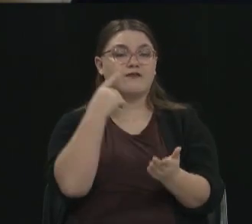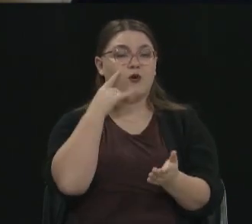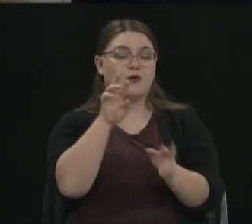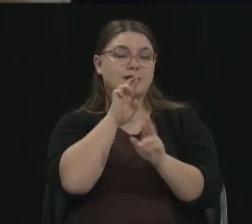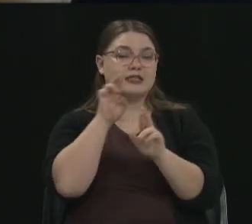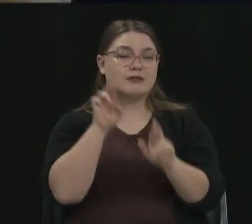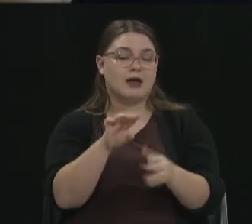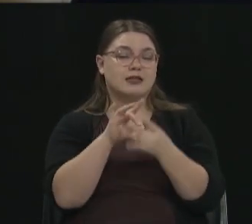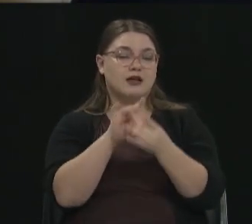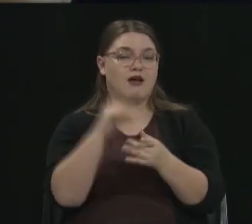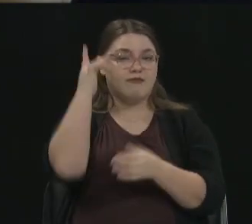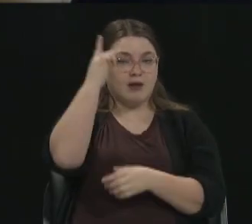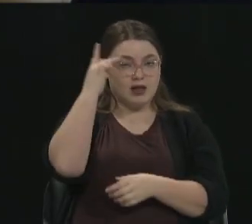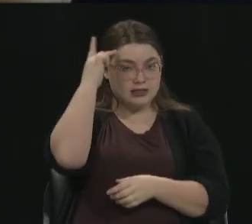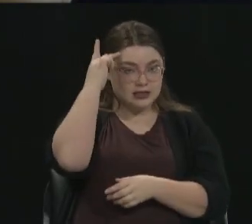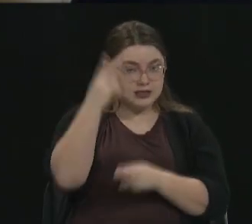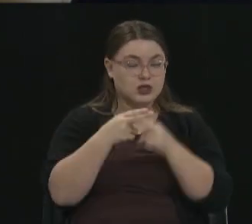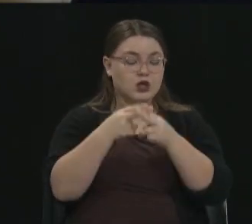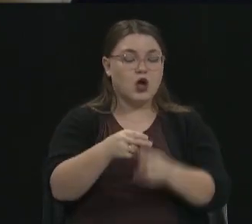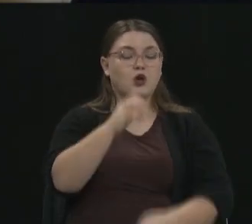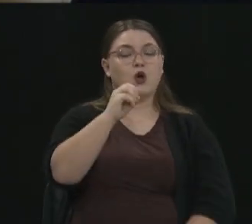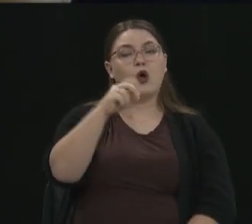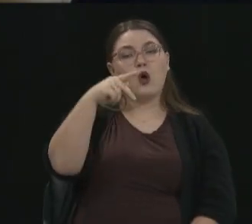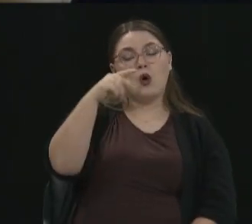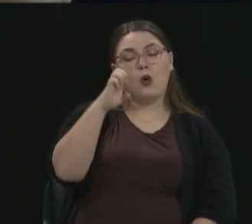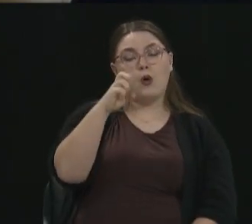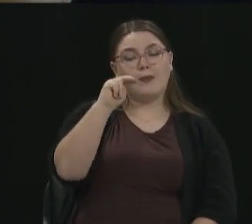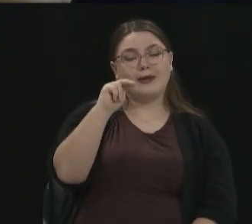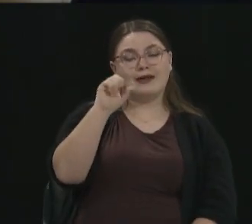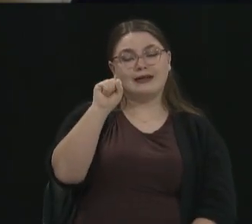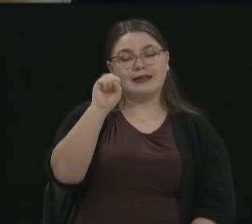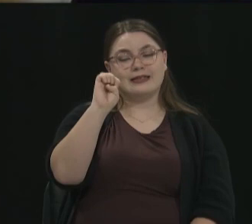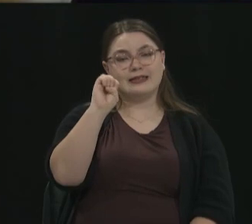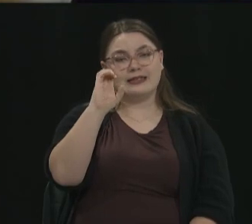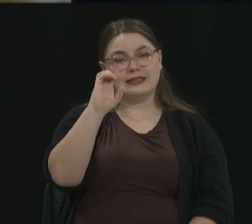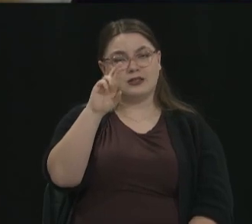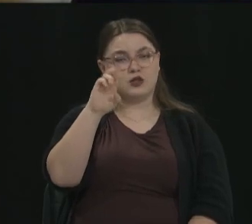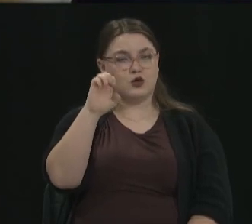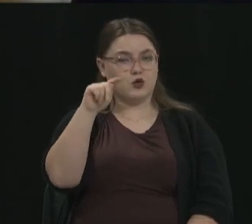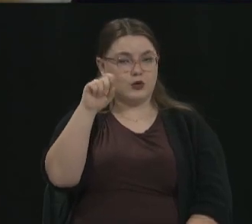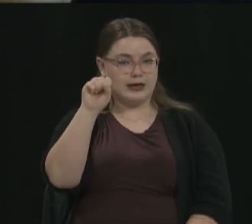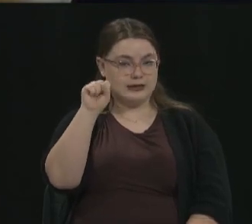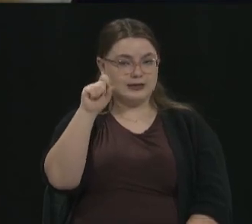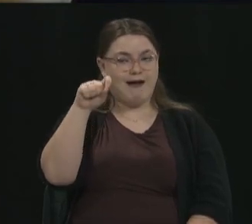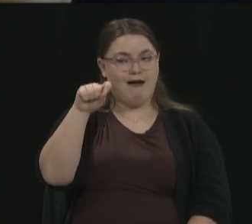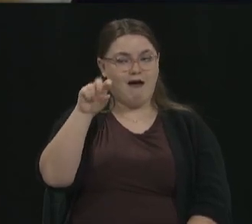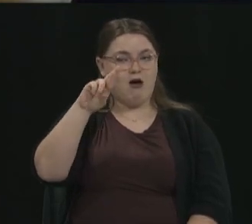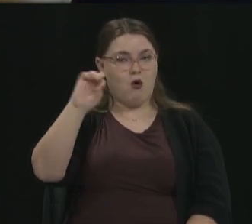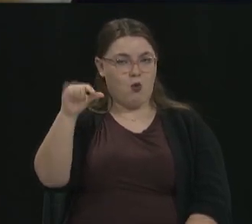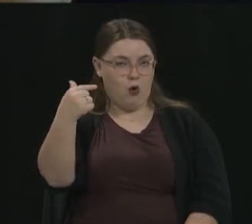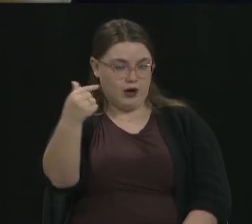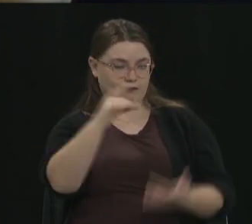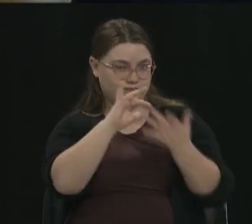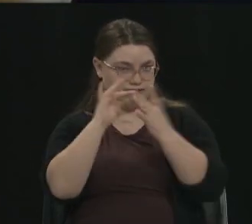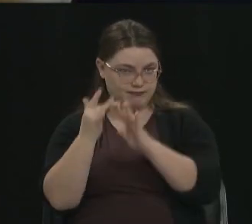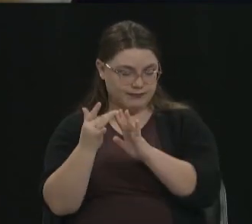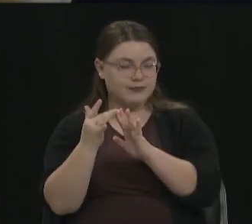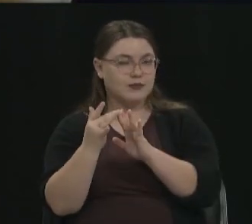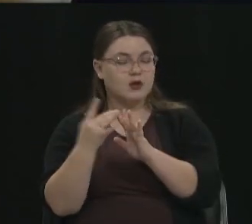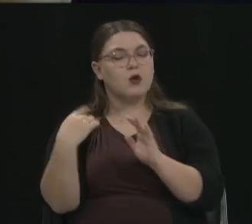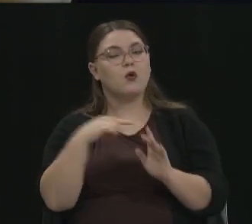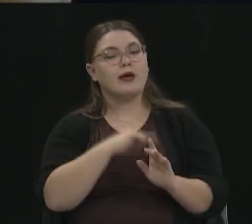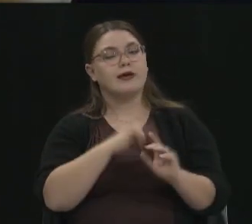is openSecrets.org. And we get on there just to look at the